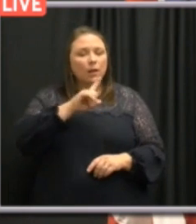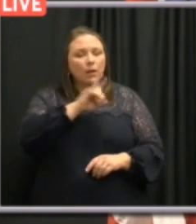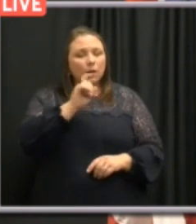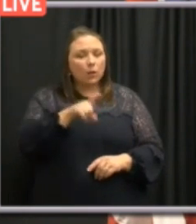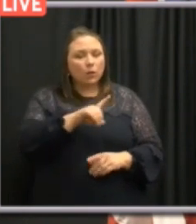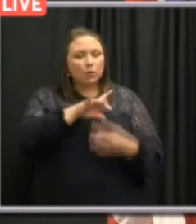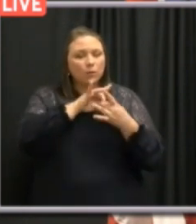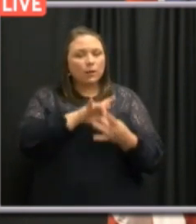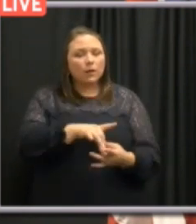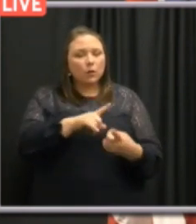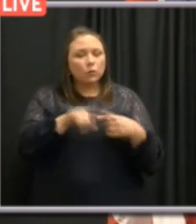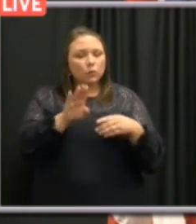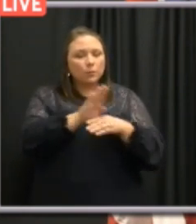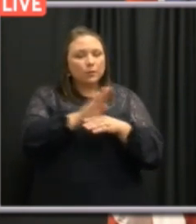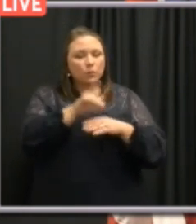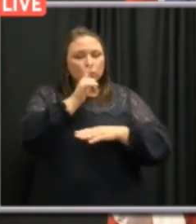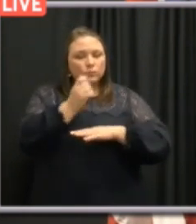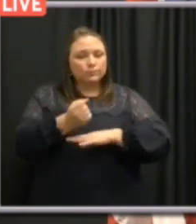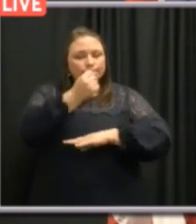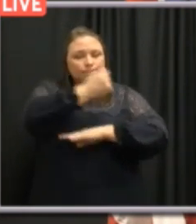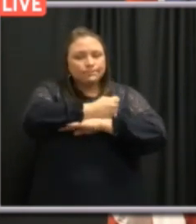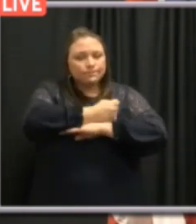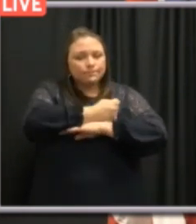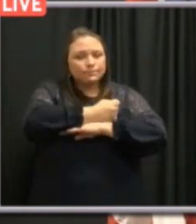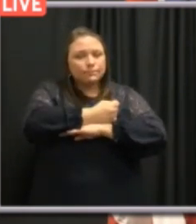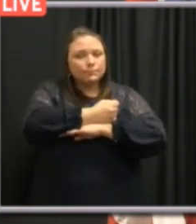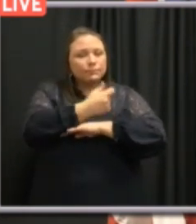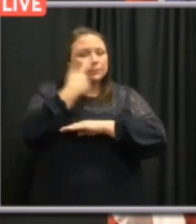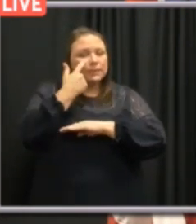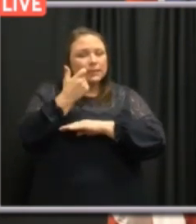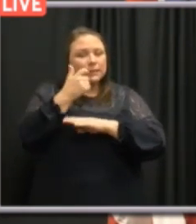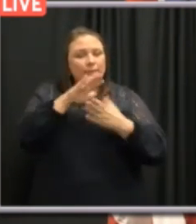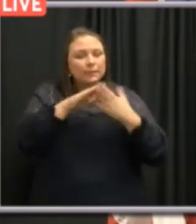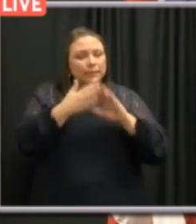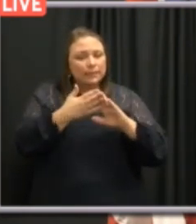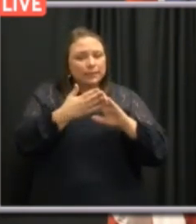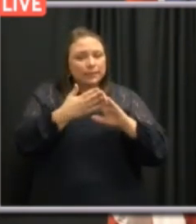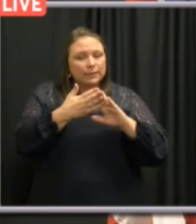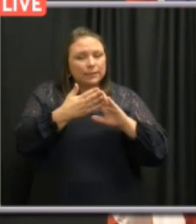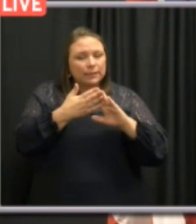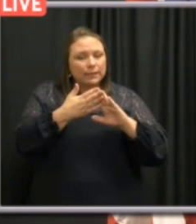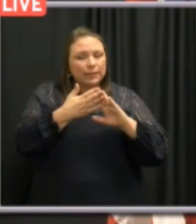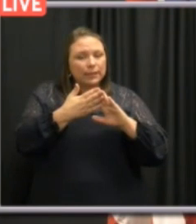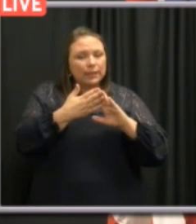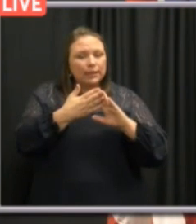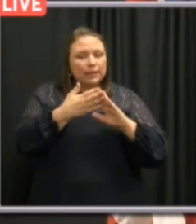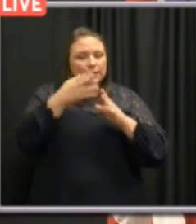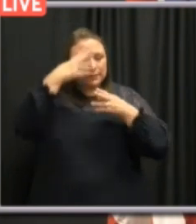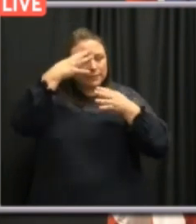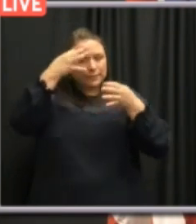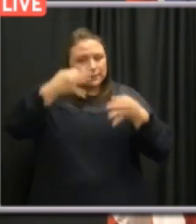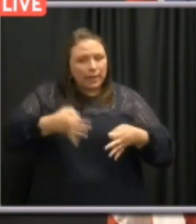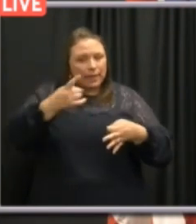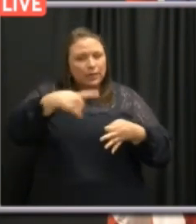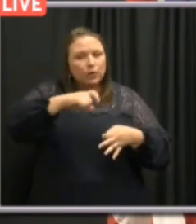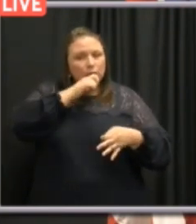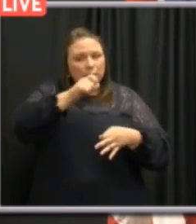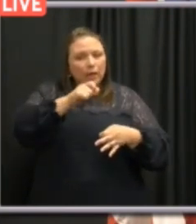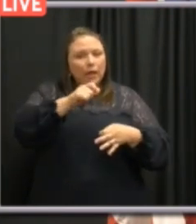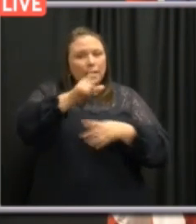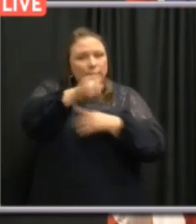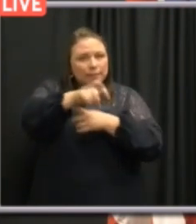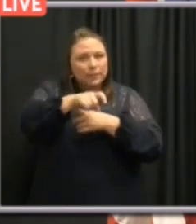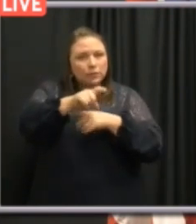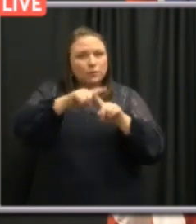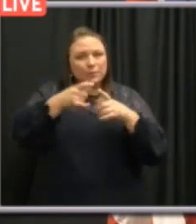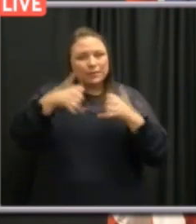that have been shut down by the city, found to be not essential but still open. I've